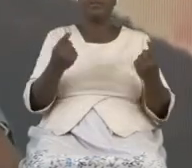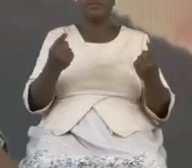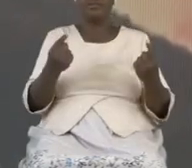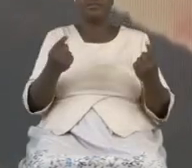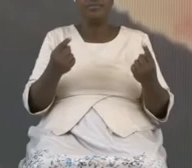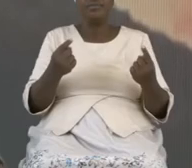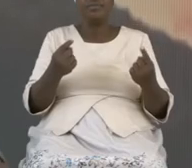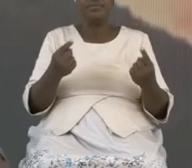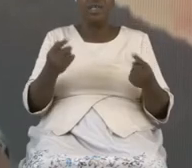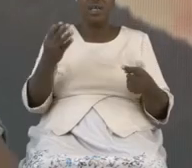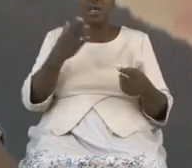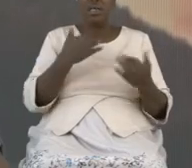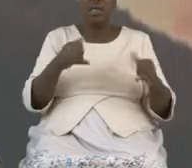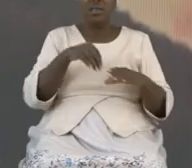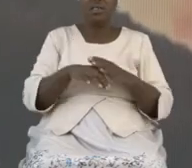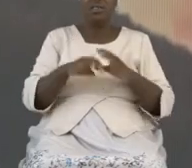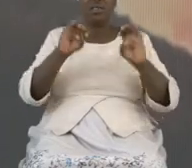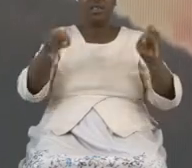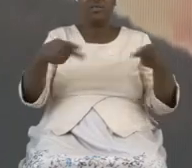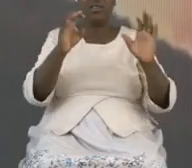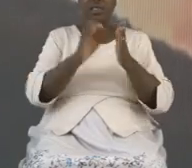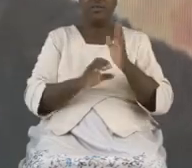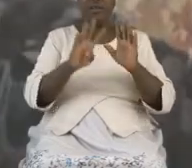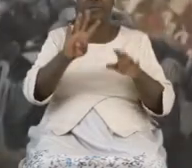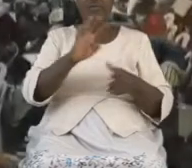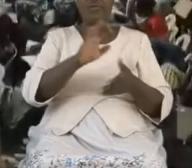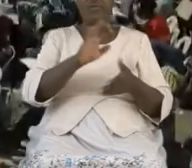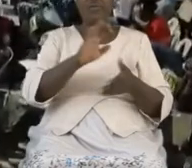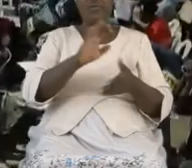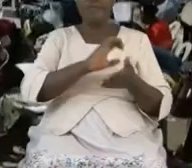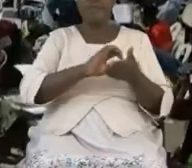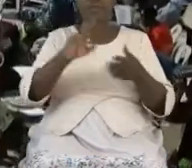Ephesians chapter 4, verse 22, Ephesians chapter 4,